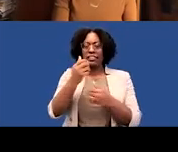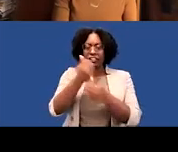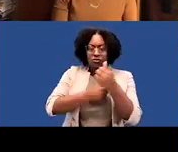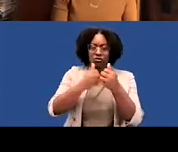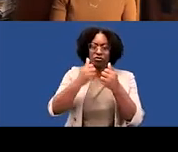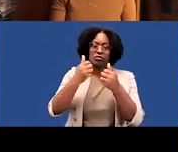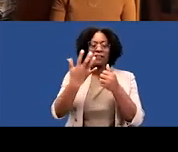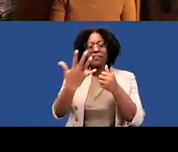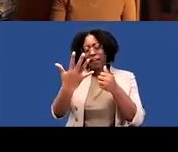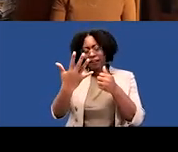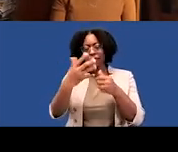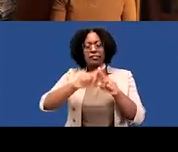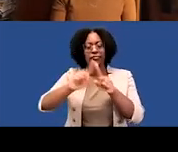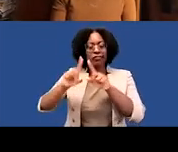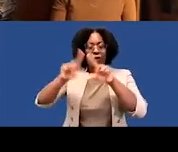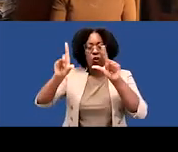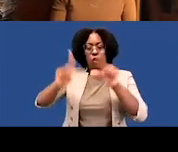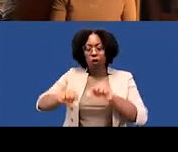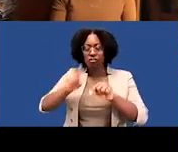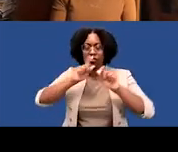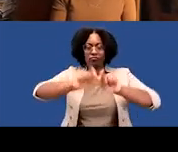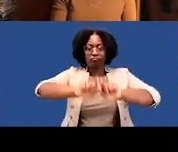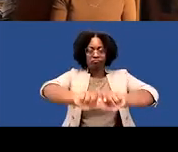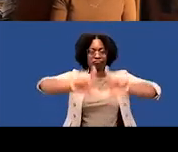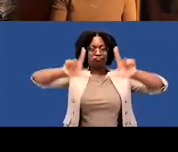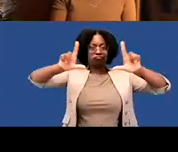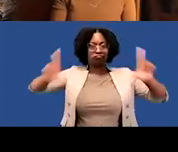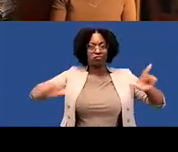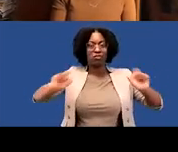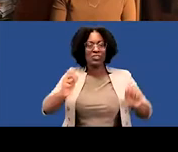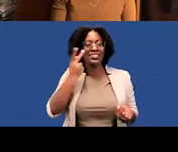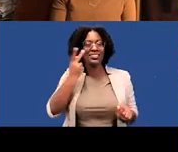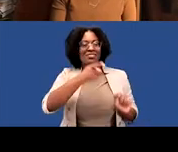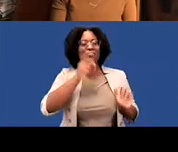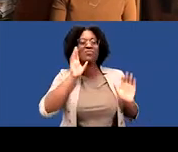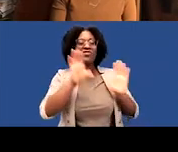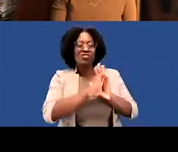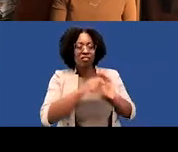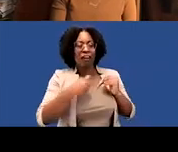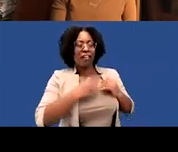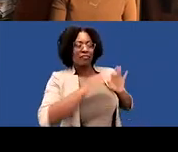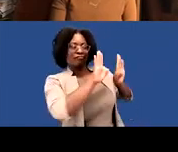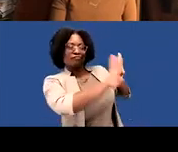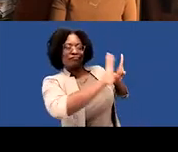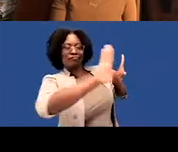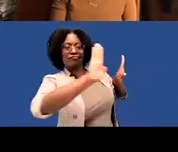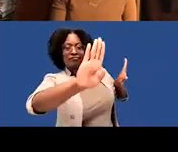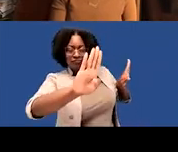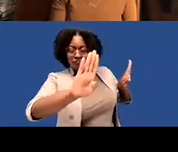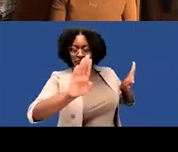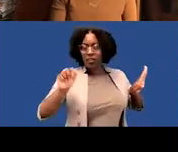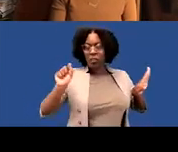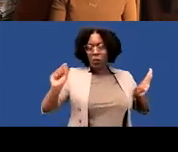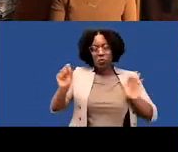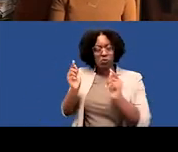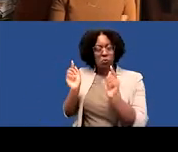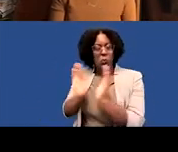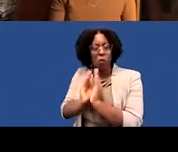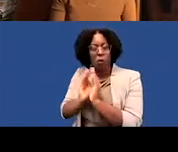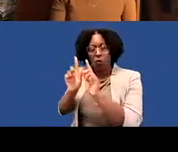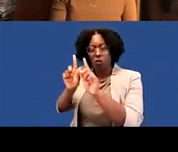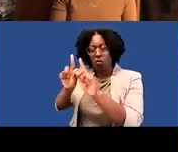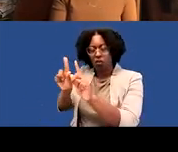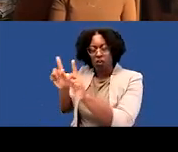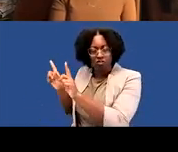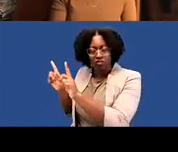really taking up a lot of space within the gallery walls, within the museum. You're walking into that space and you can't